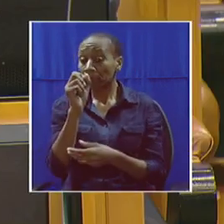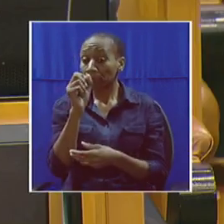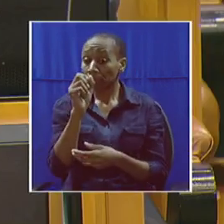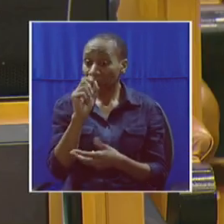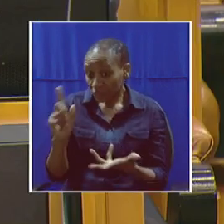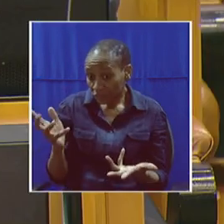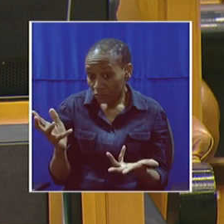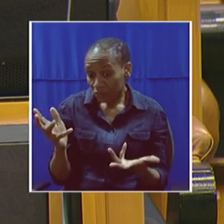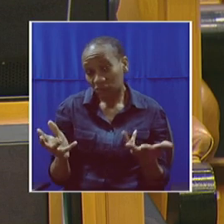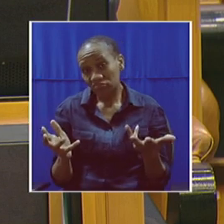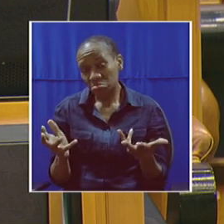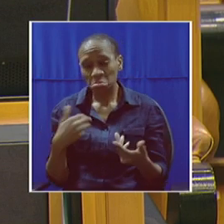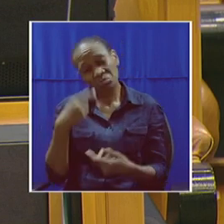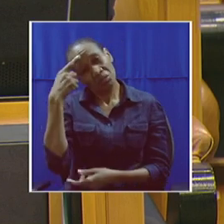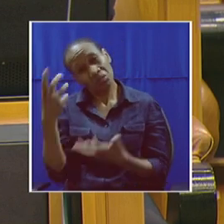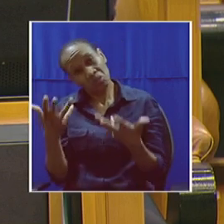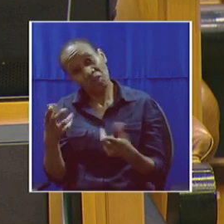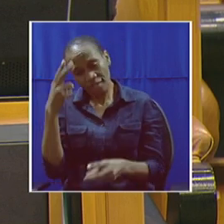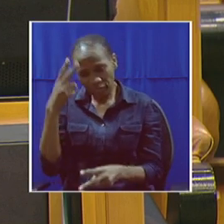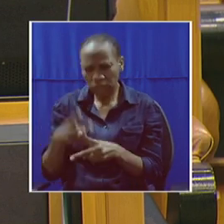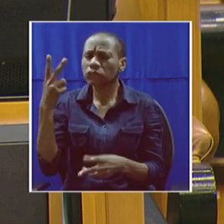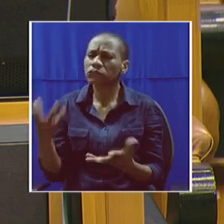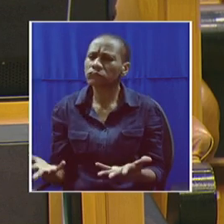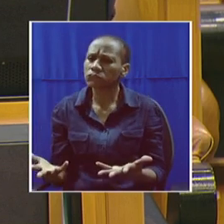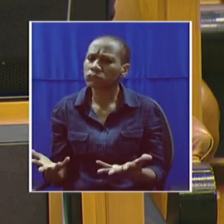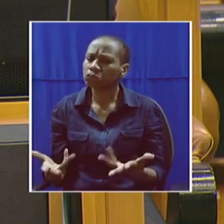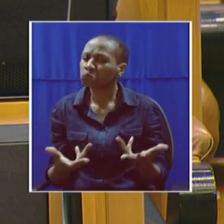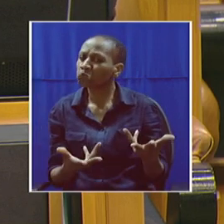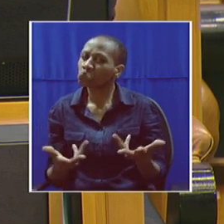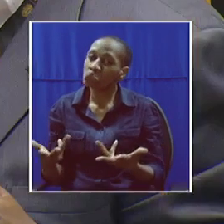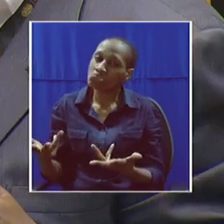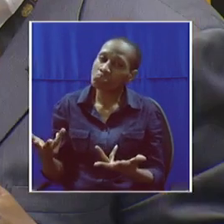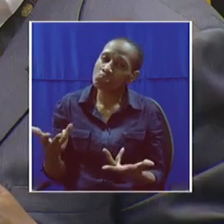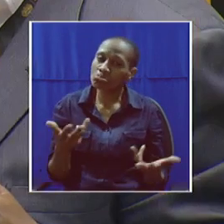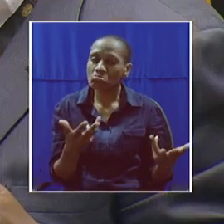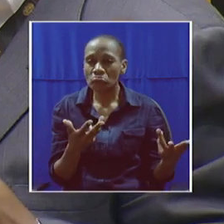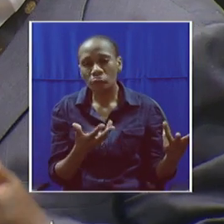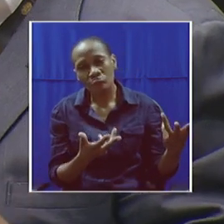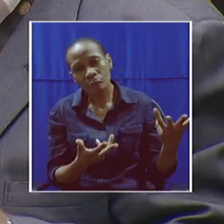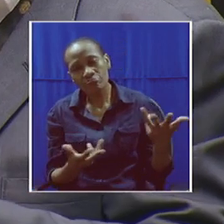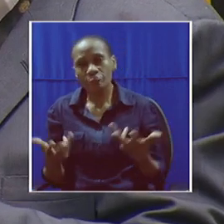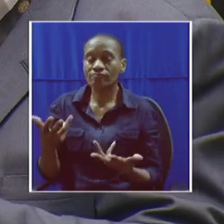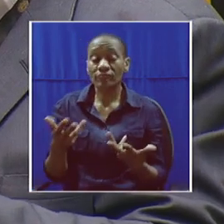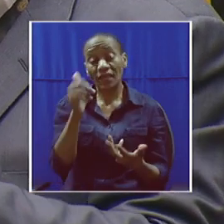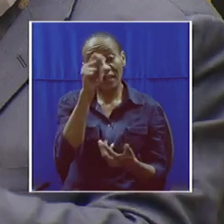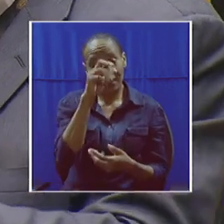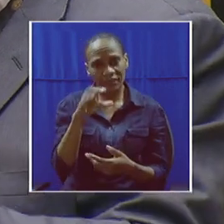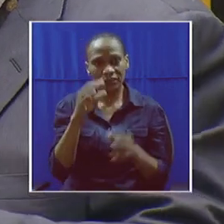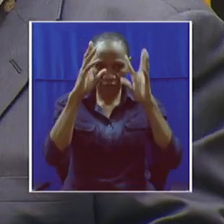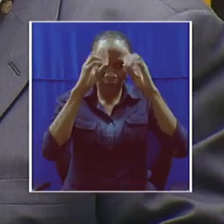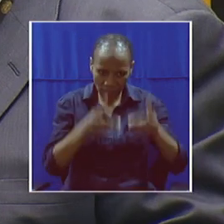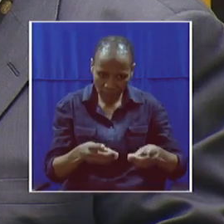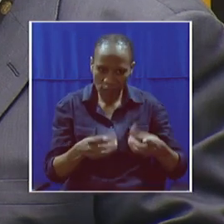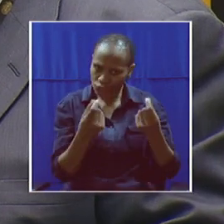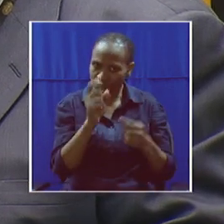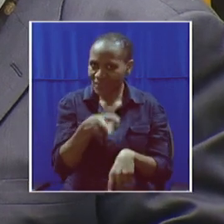but I suppose at the end of the day uh the ANC has to make a decision what